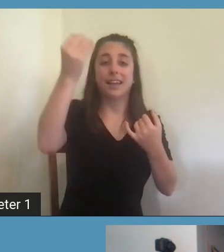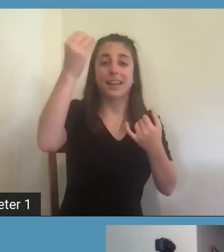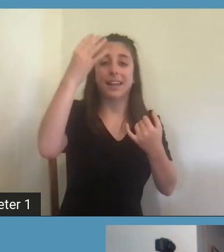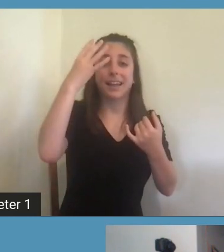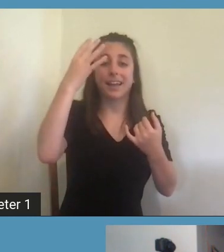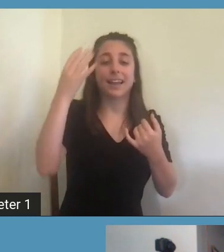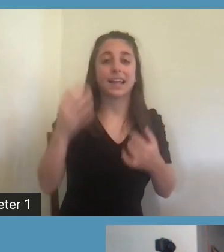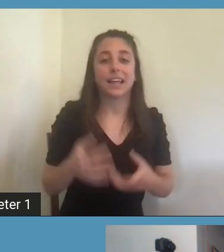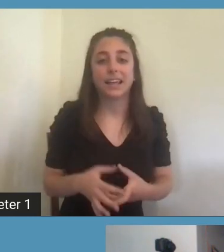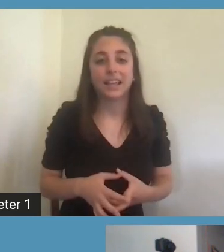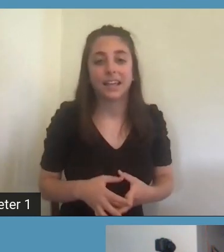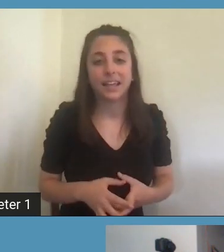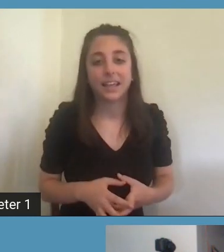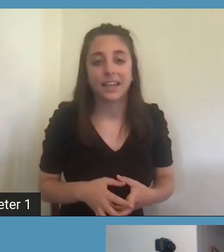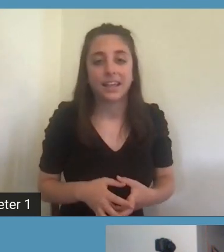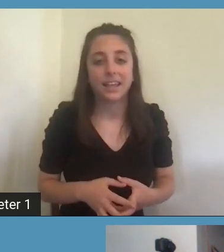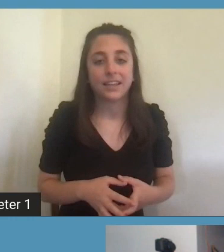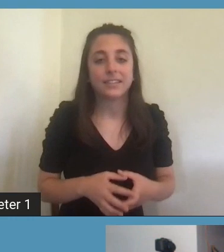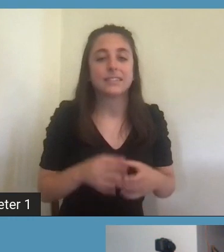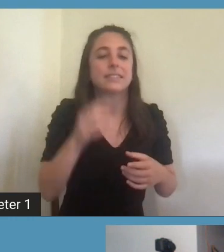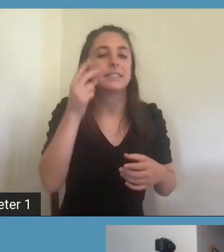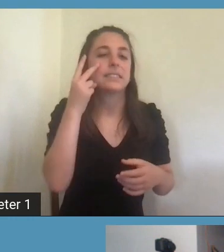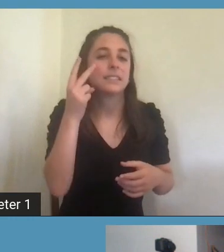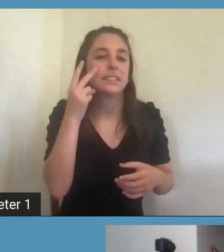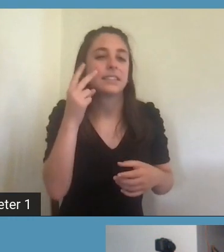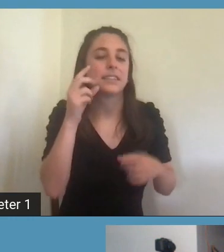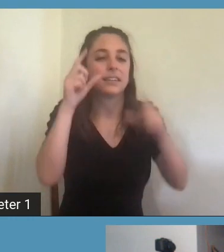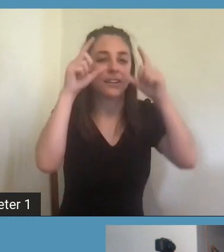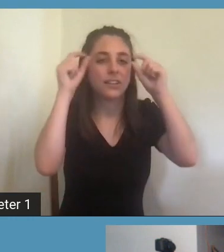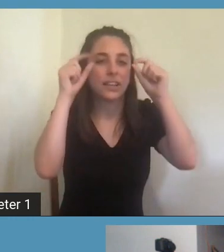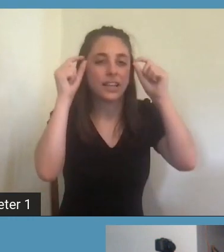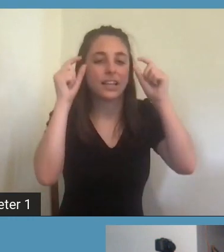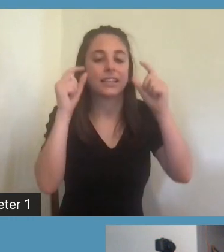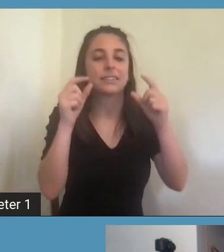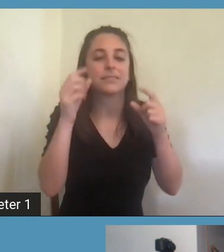it's just white. So it's